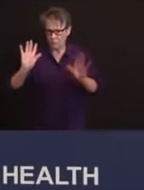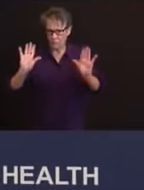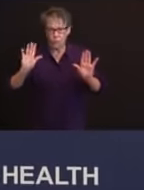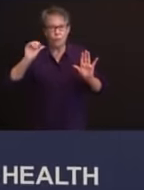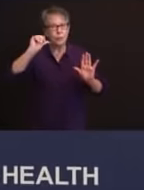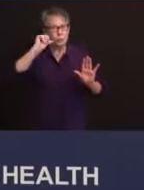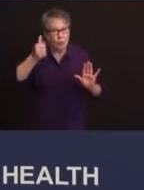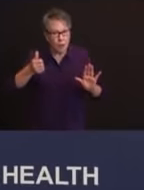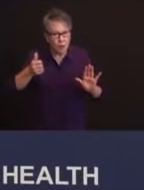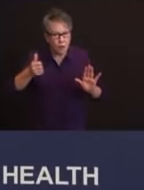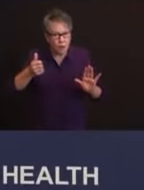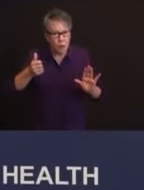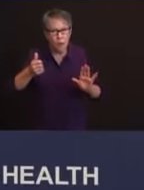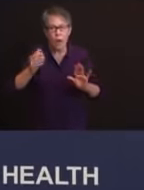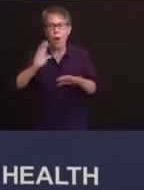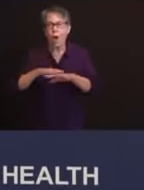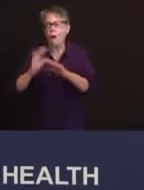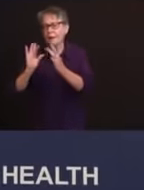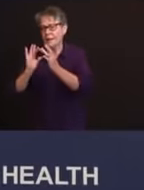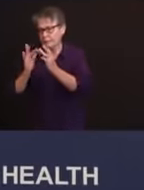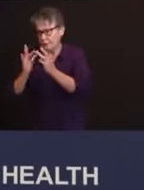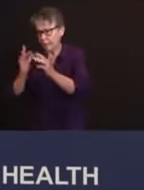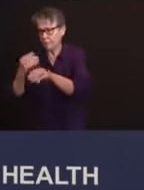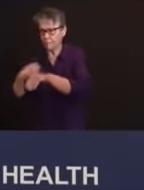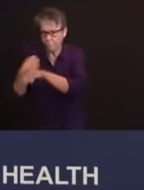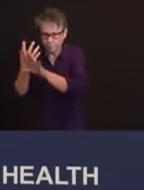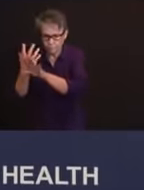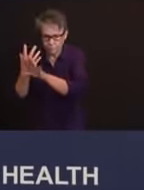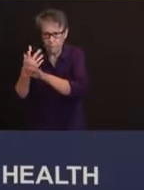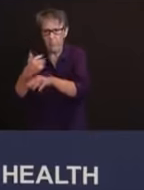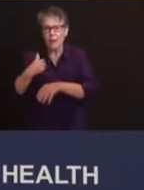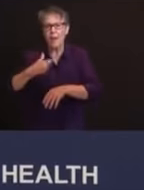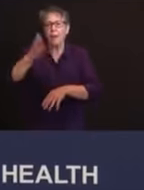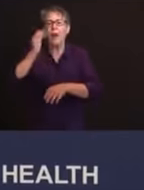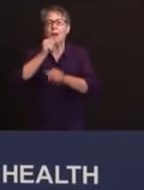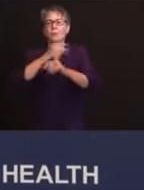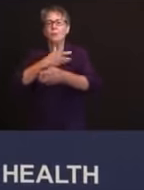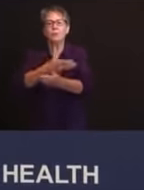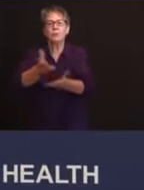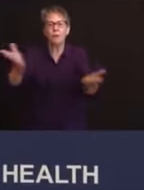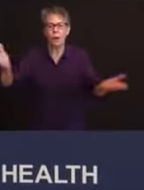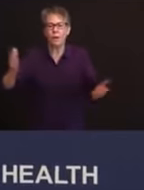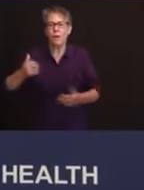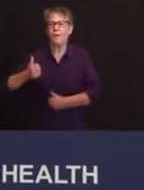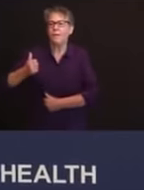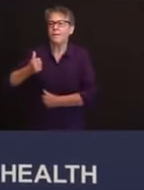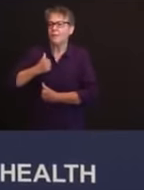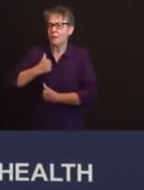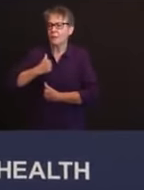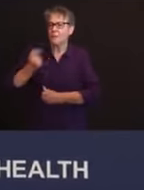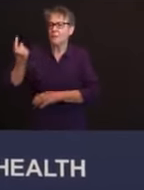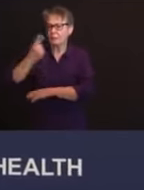Wednesday. God bless our veterans every day, but especially this Wednesday, folks, and keep up the great work. God bless.